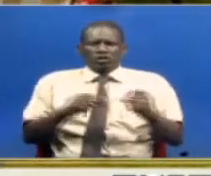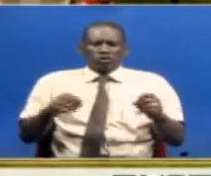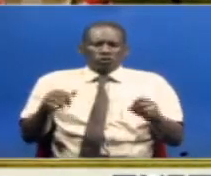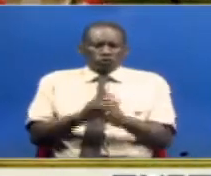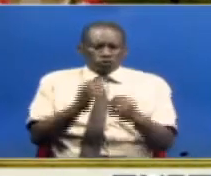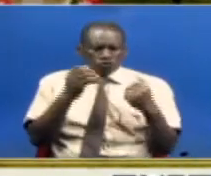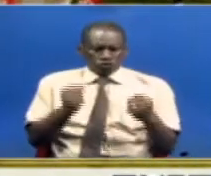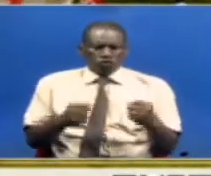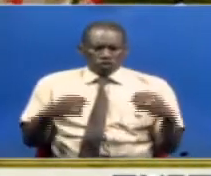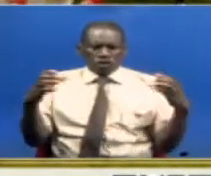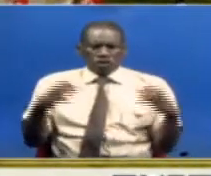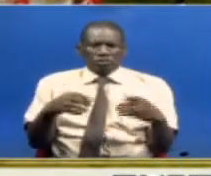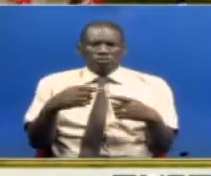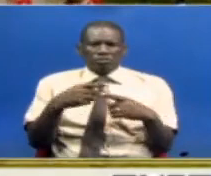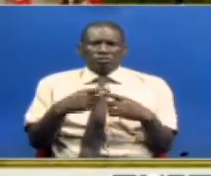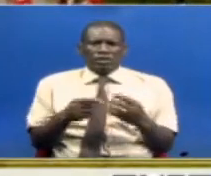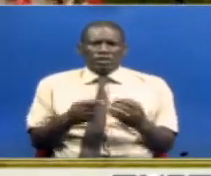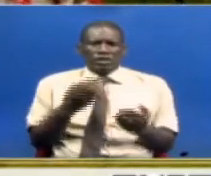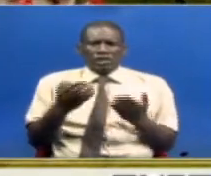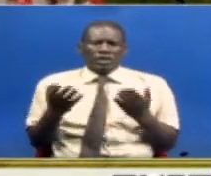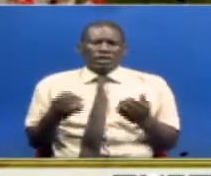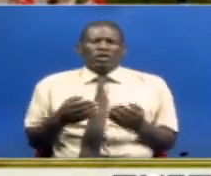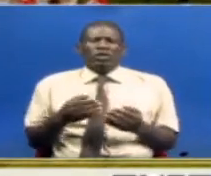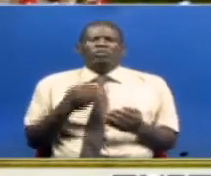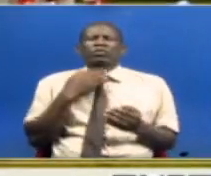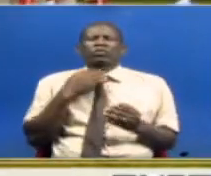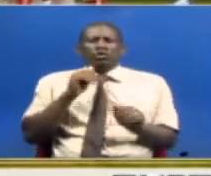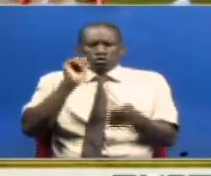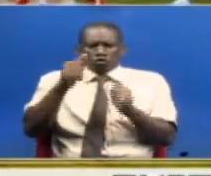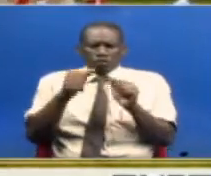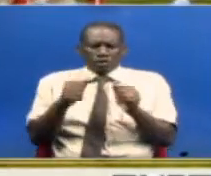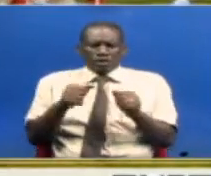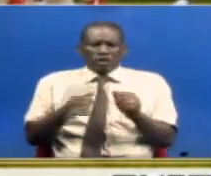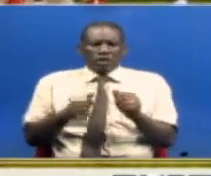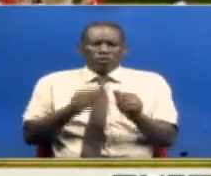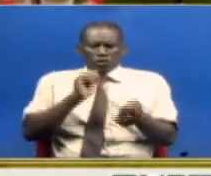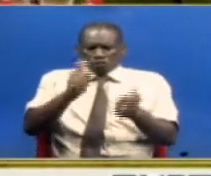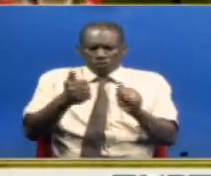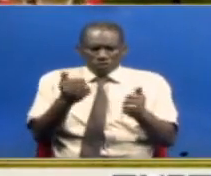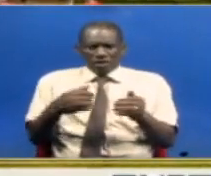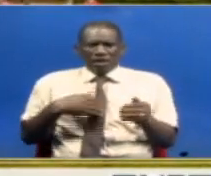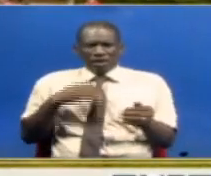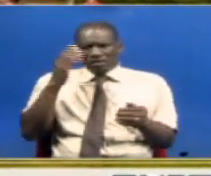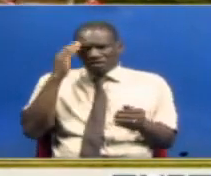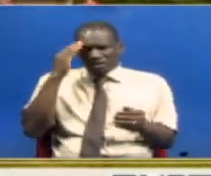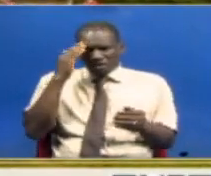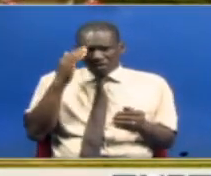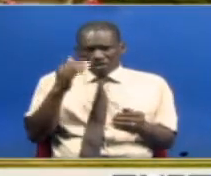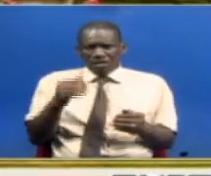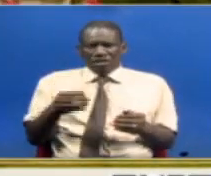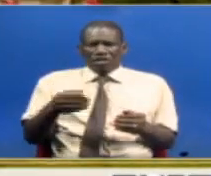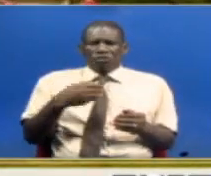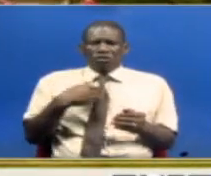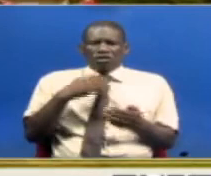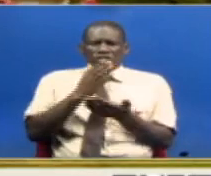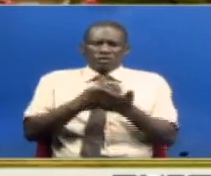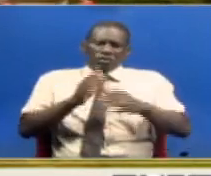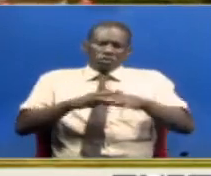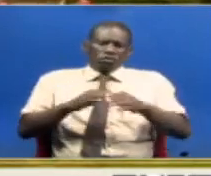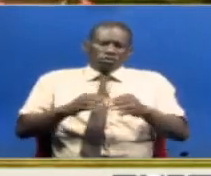but anyways, we wanna compete at the tournament. I think we got some exciting players